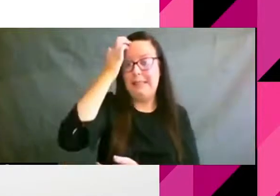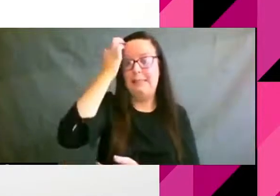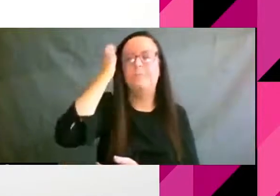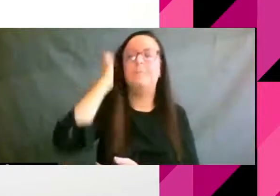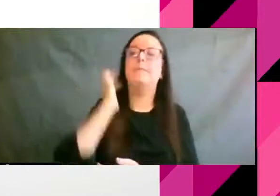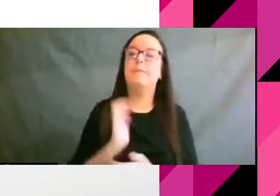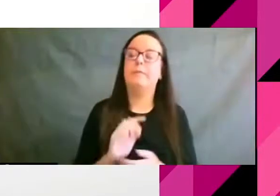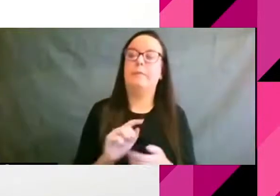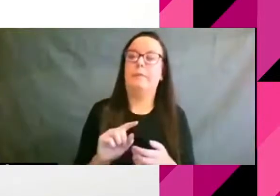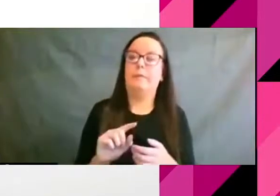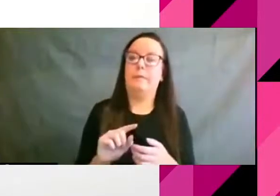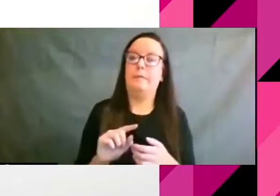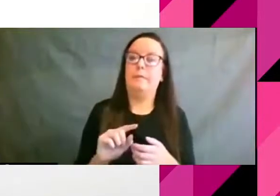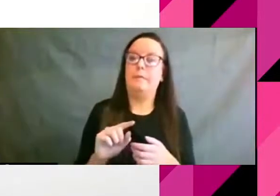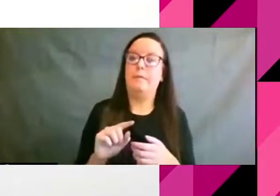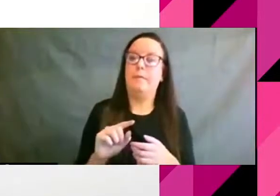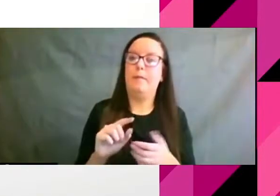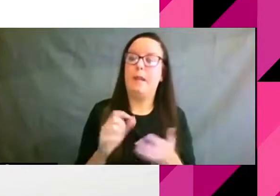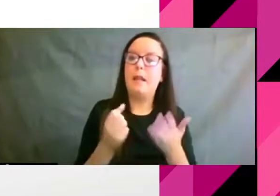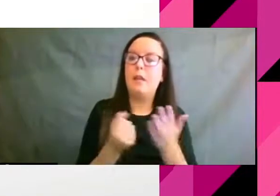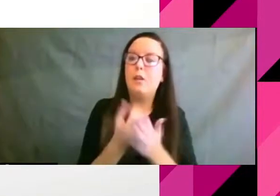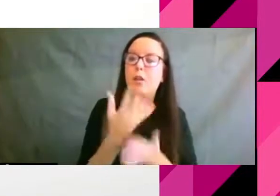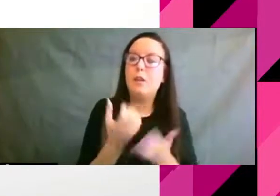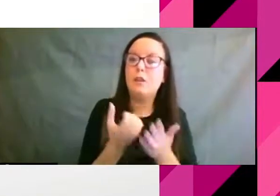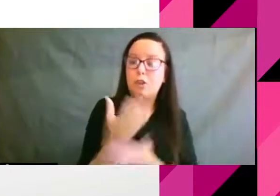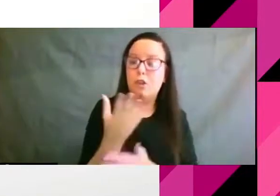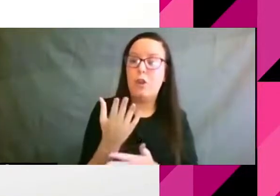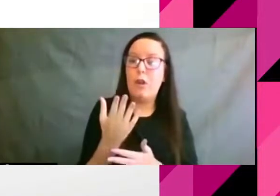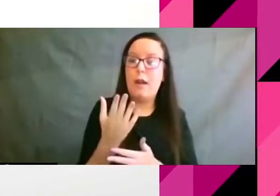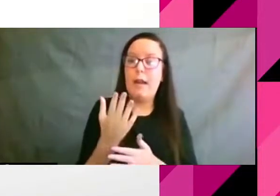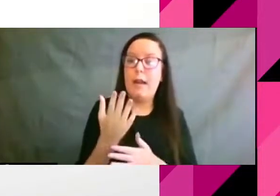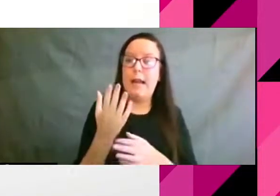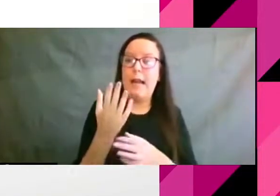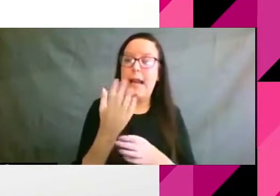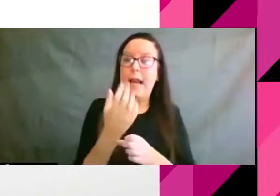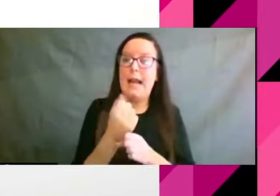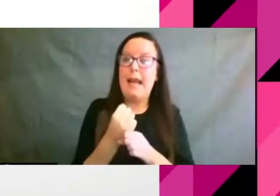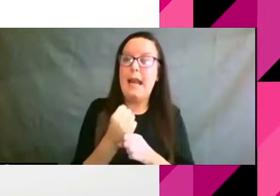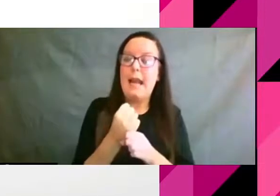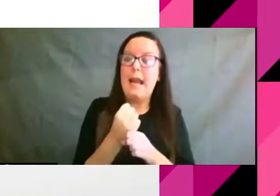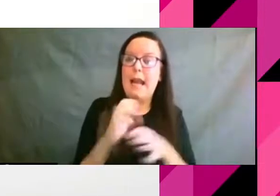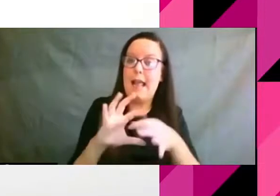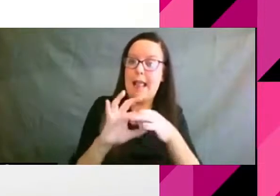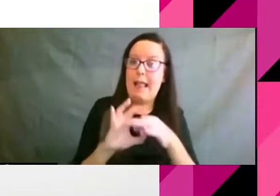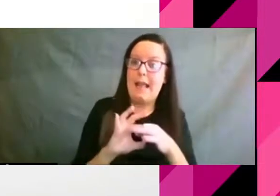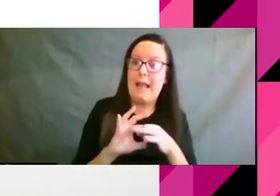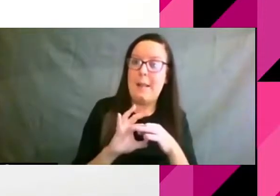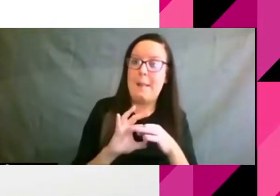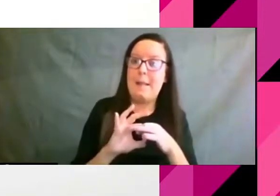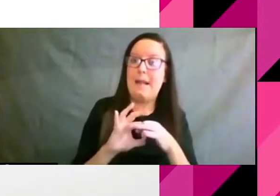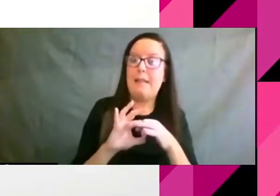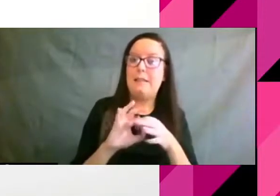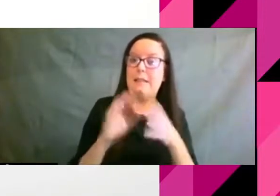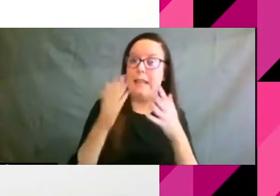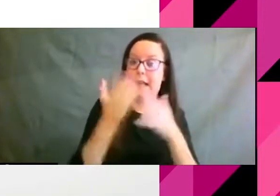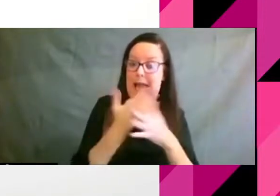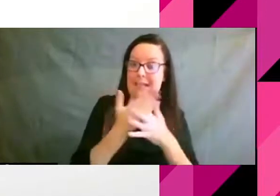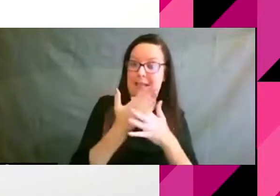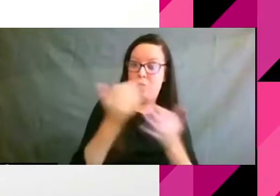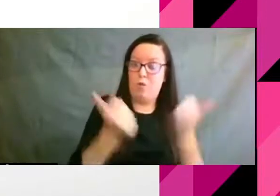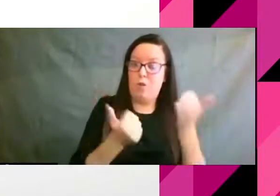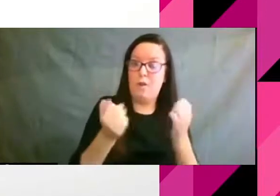mid-2021. I began with the story of AM. I did so to highlight the complexity of issues associated with access to justice for people with